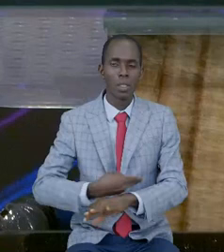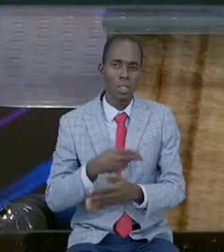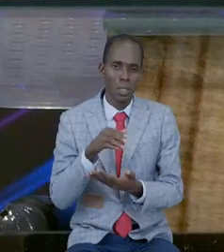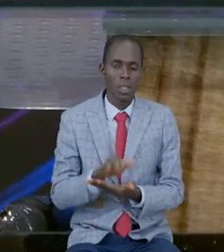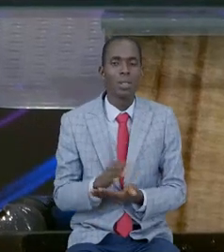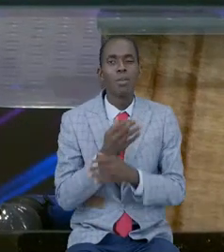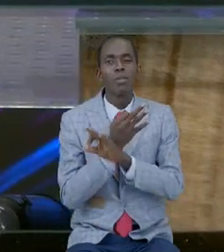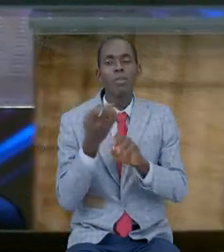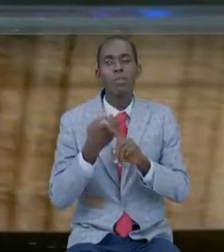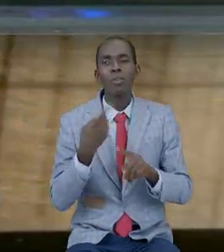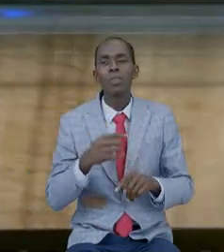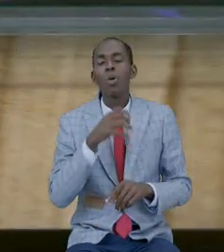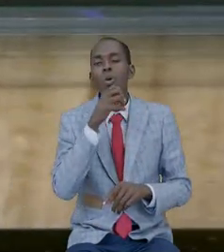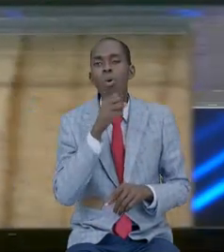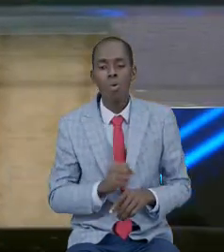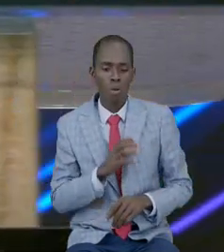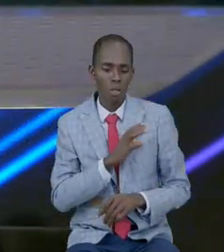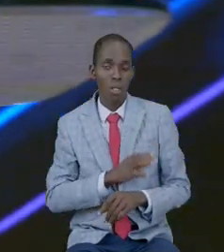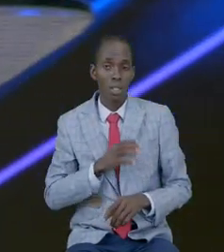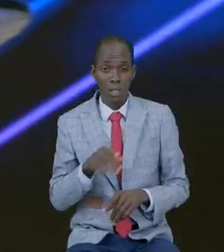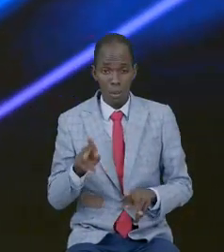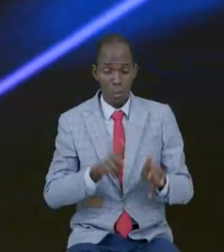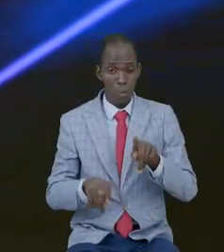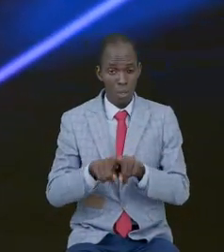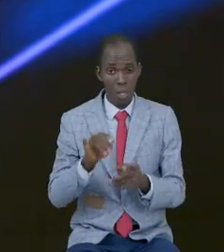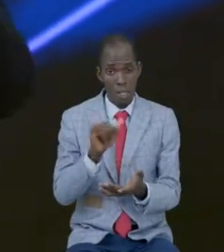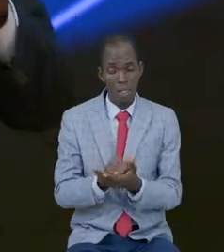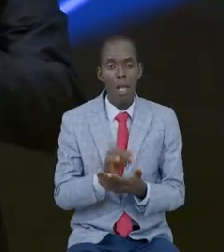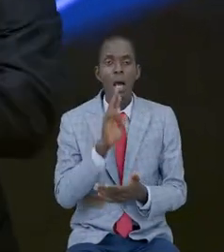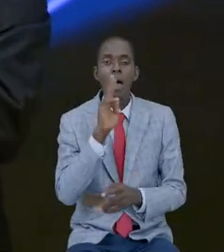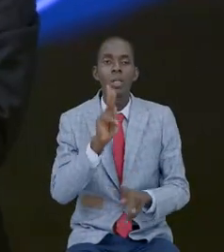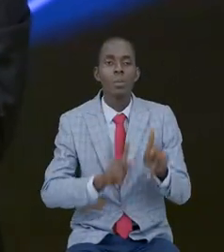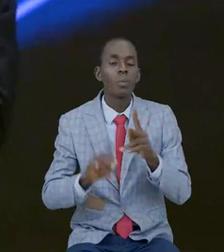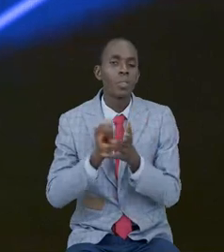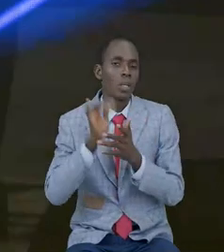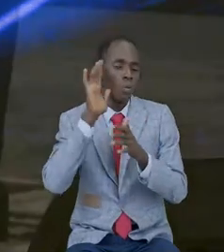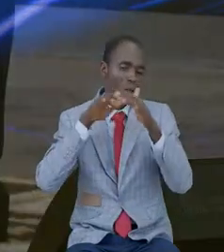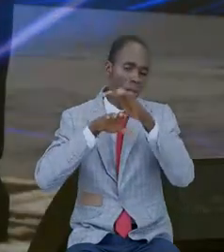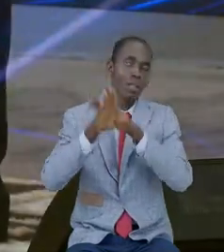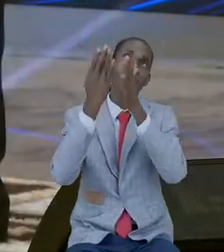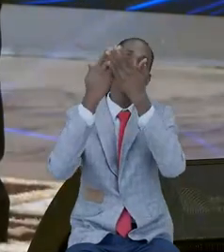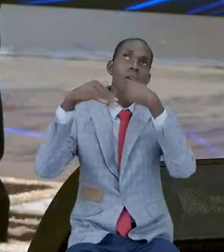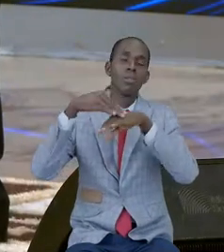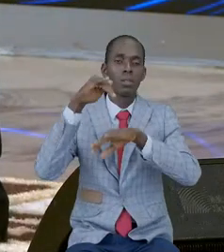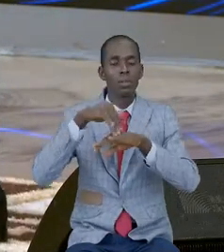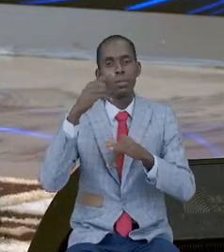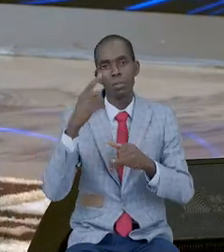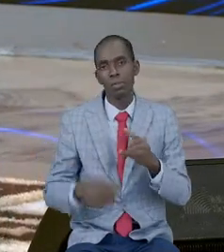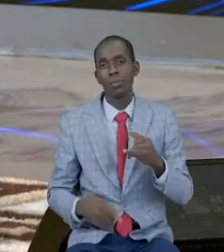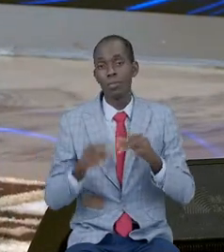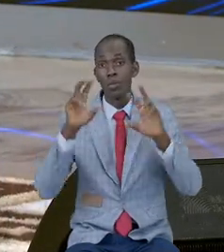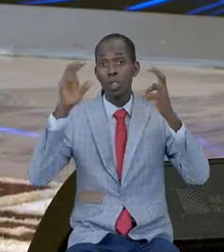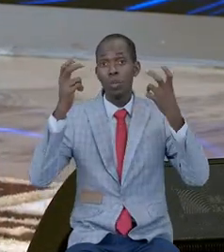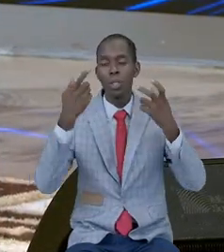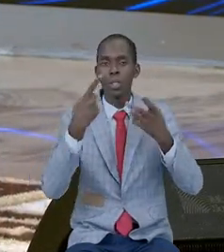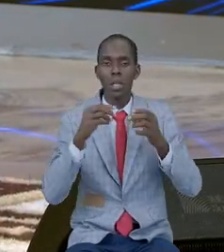lifestyle dear the people that will get your heaven eventually the privilege of